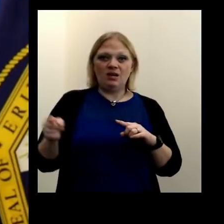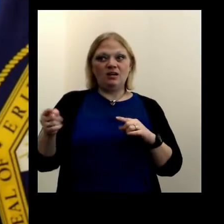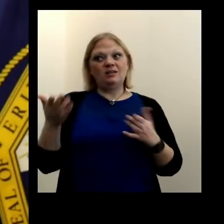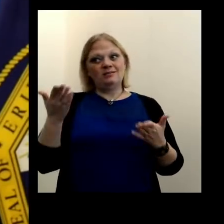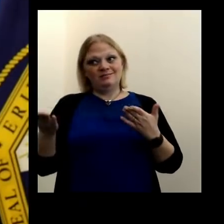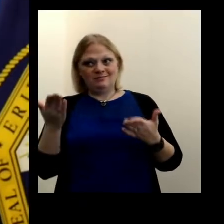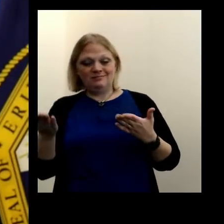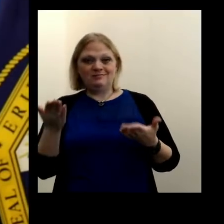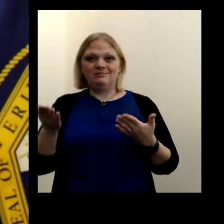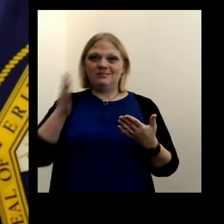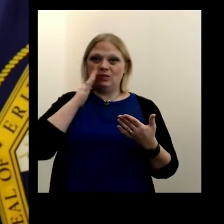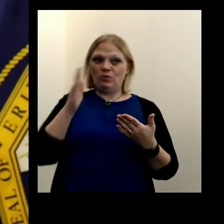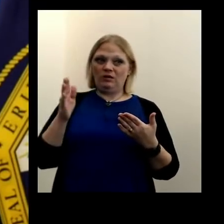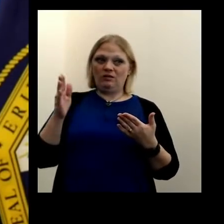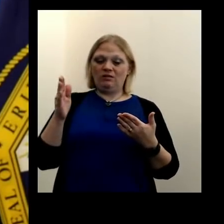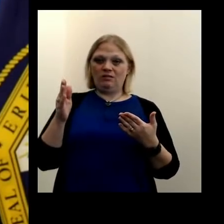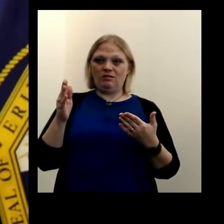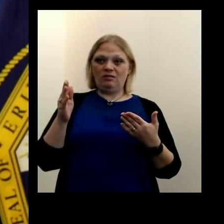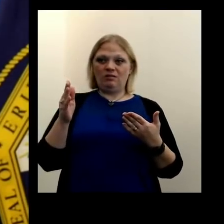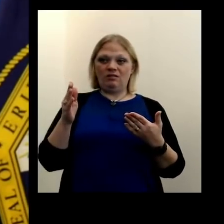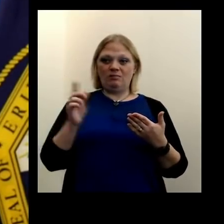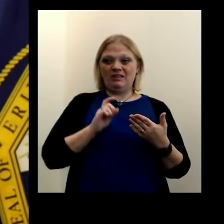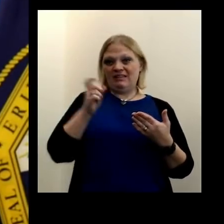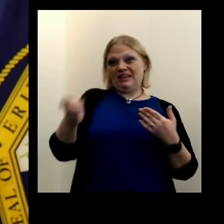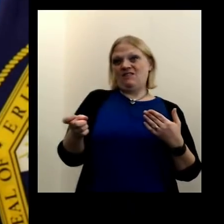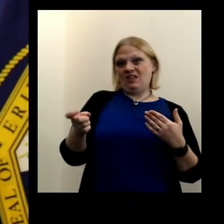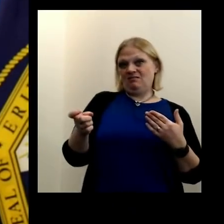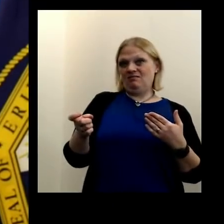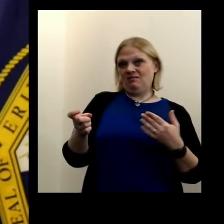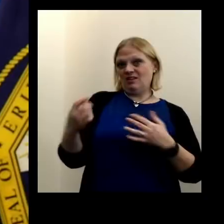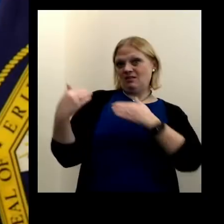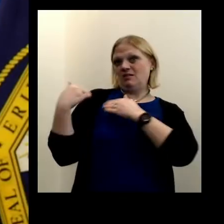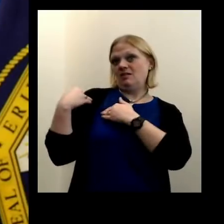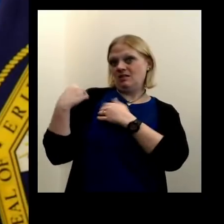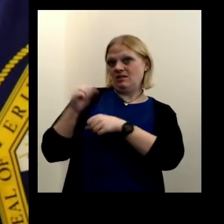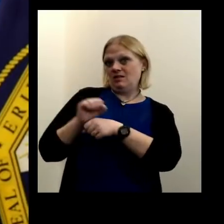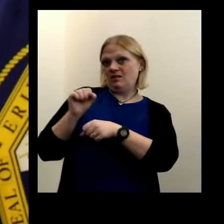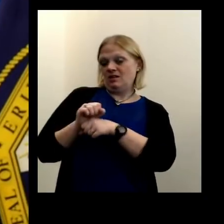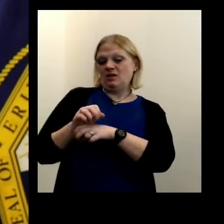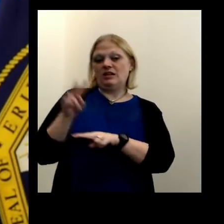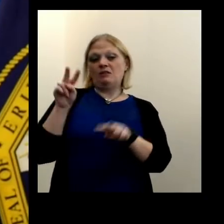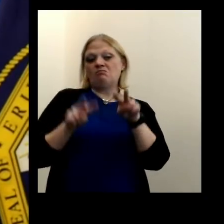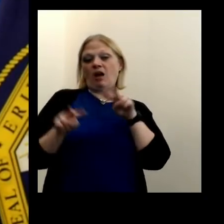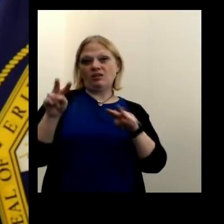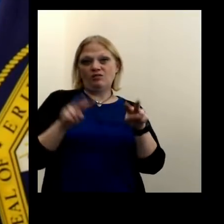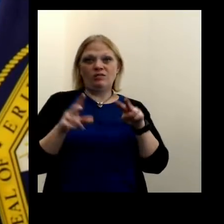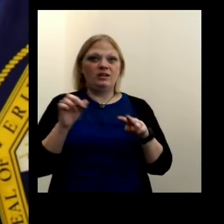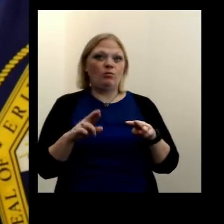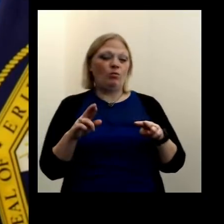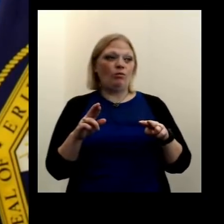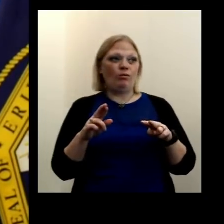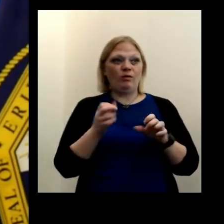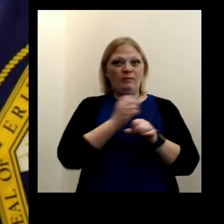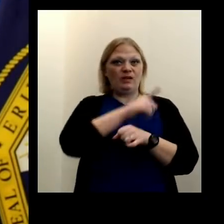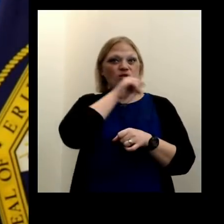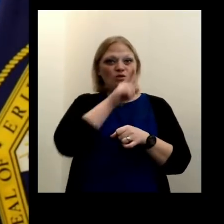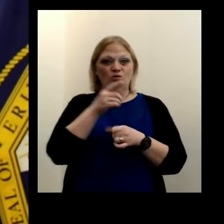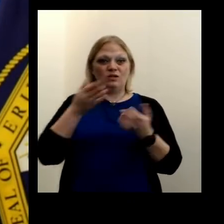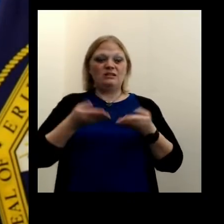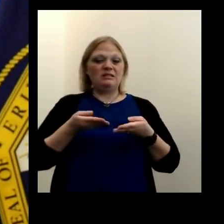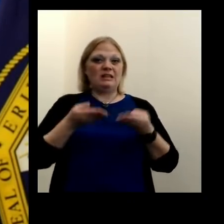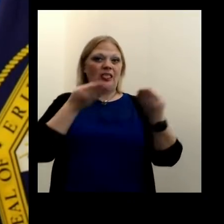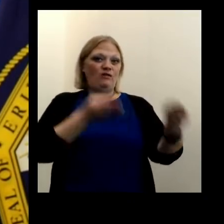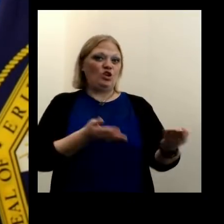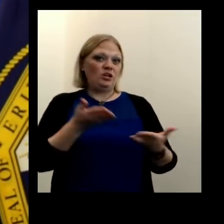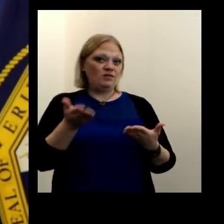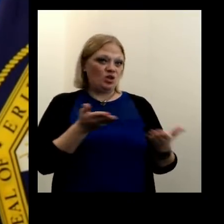going to be provided a task to do with regards to monitoring or ensuring delivery of